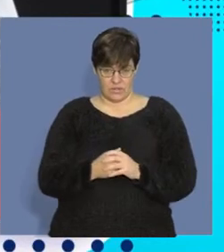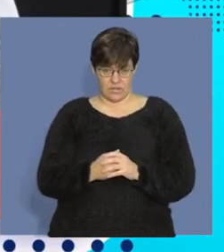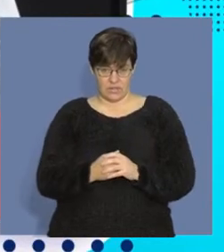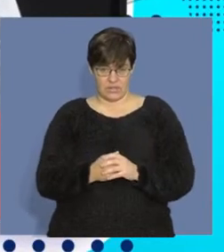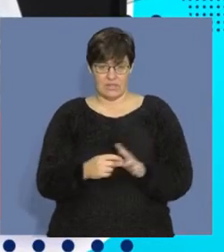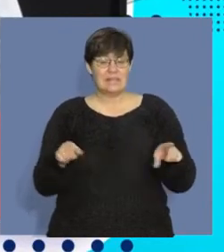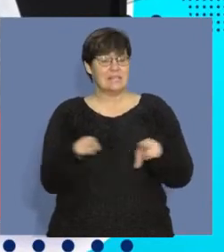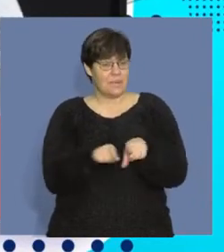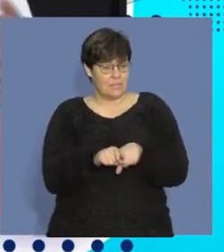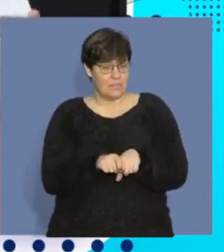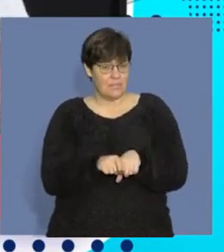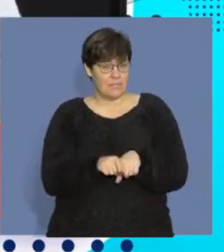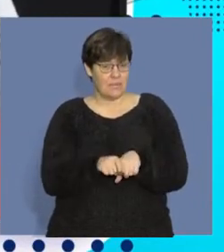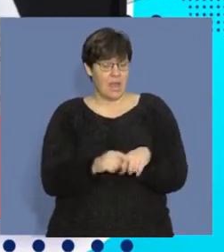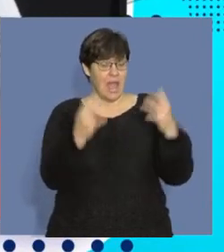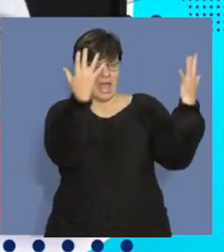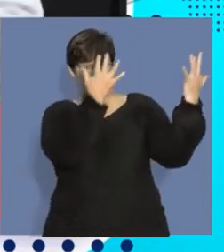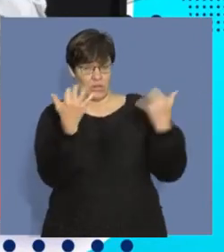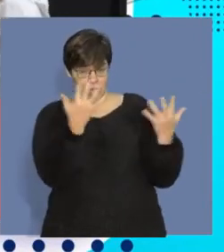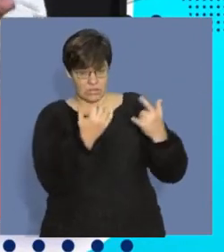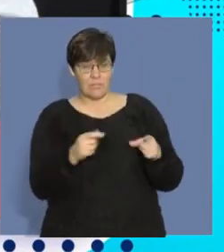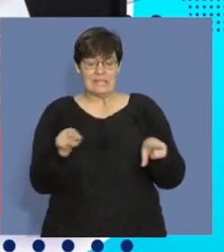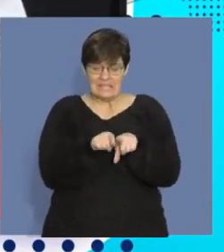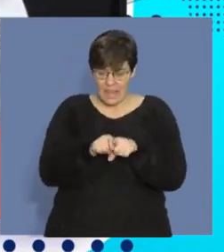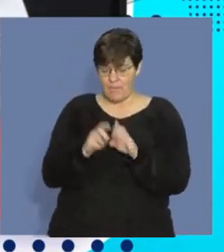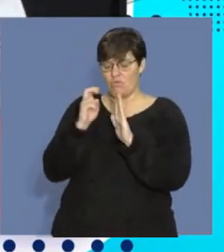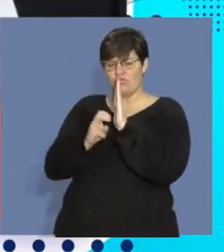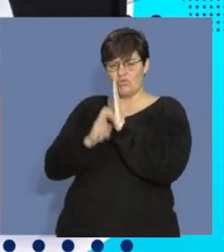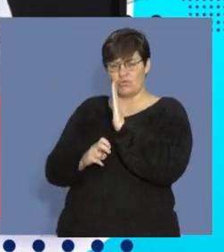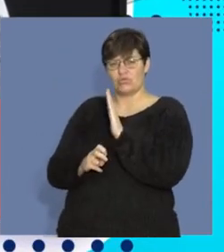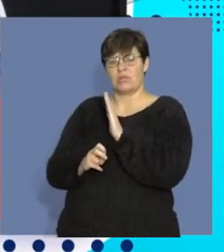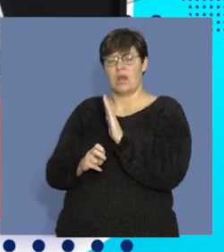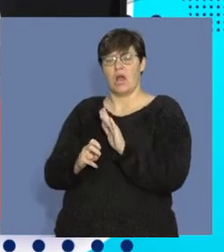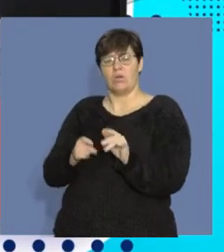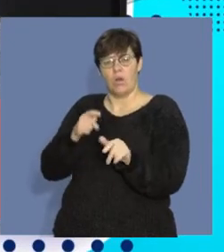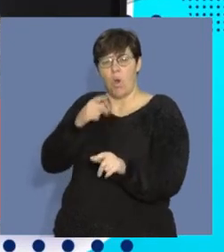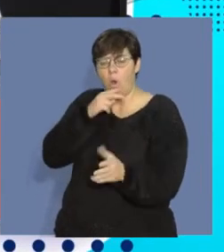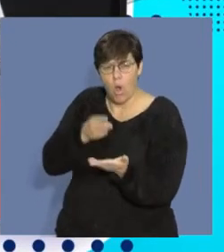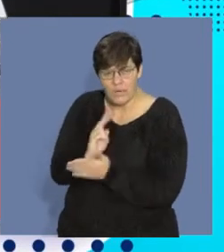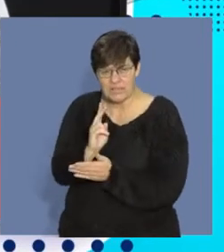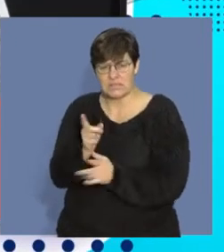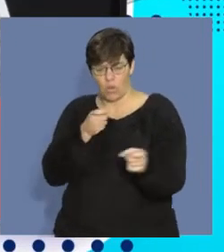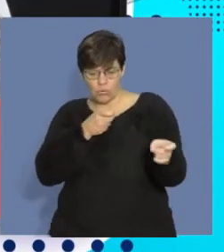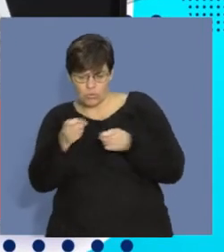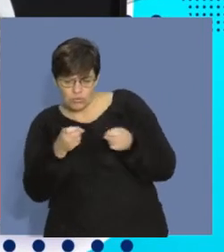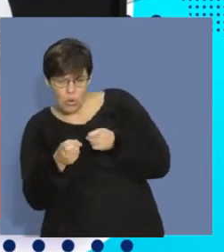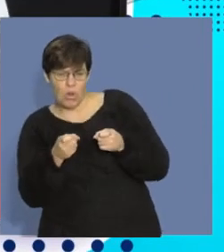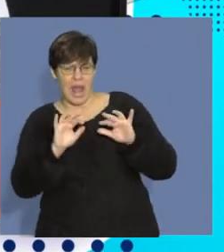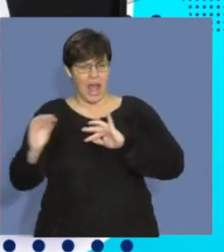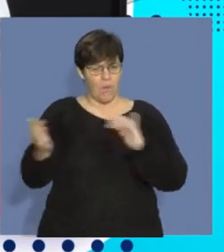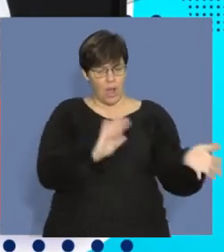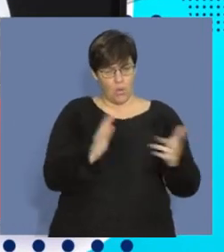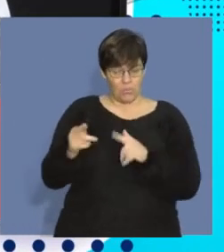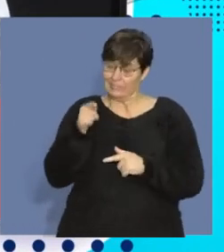calculations of that also remember not only the calculations but the ethical considerations and the